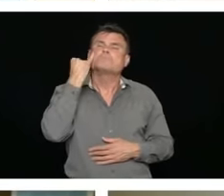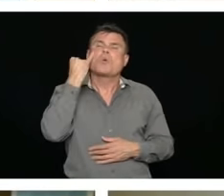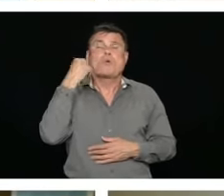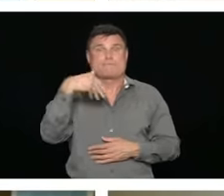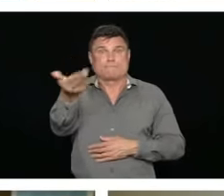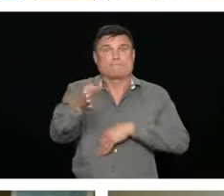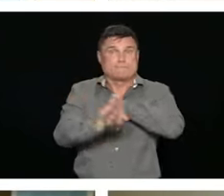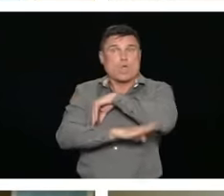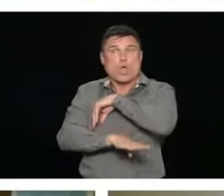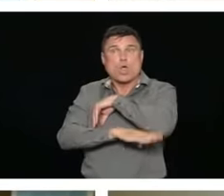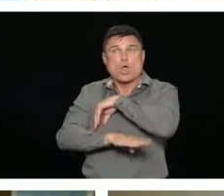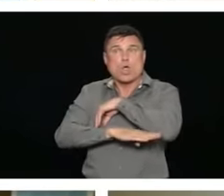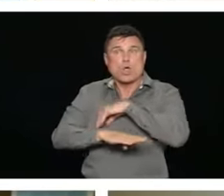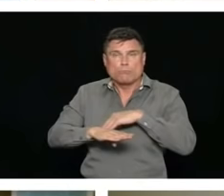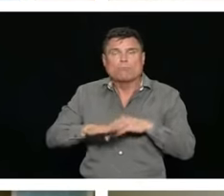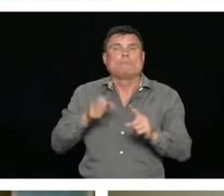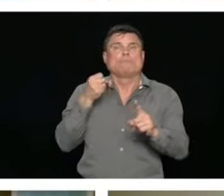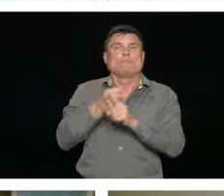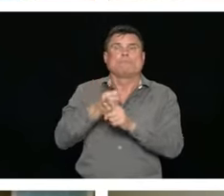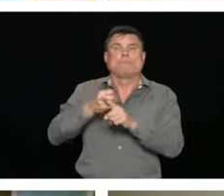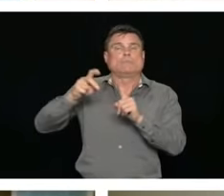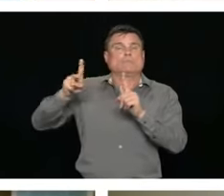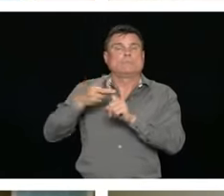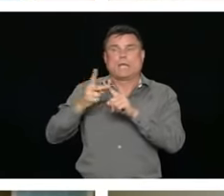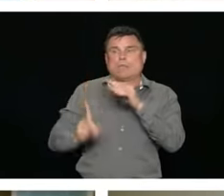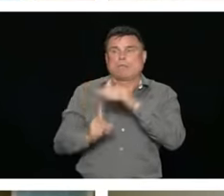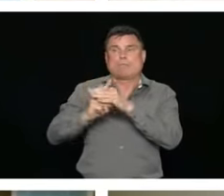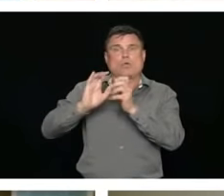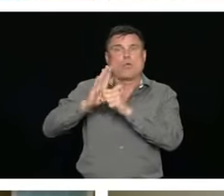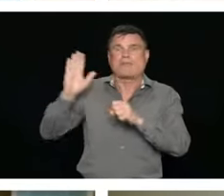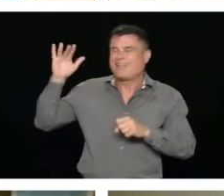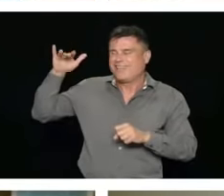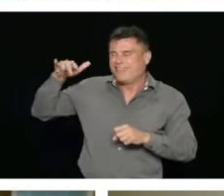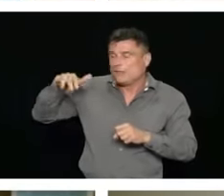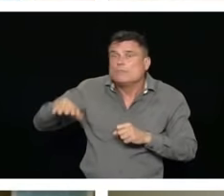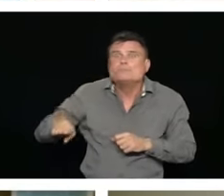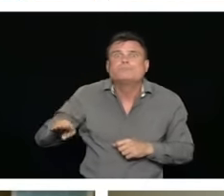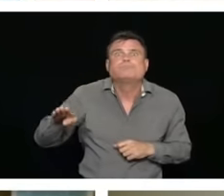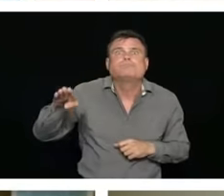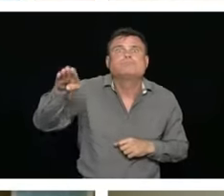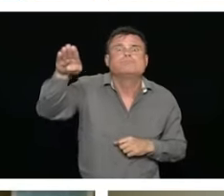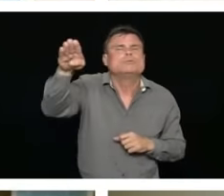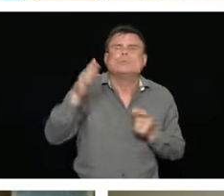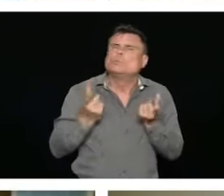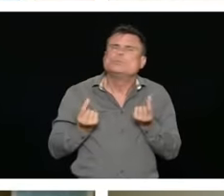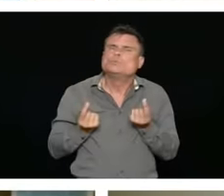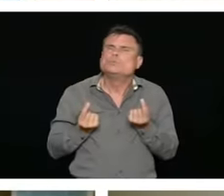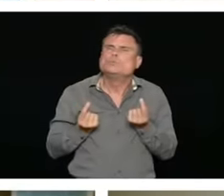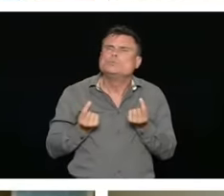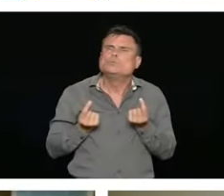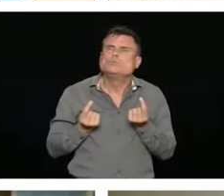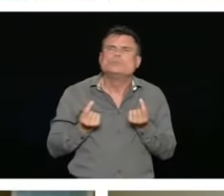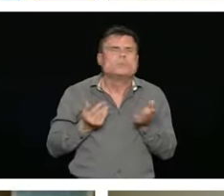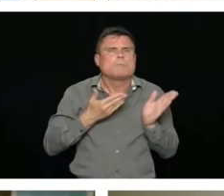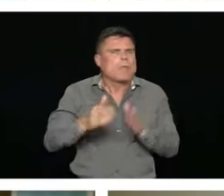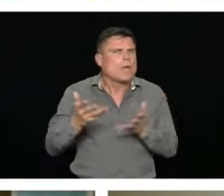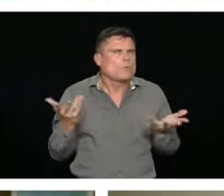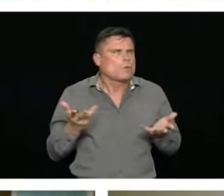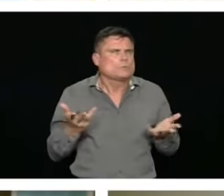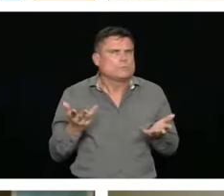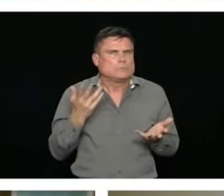I think I want all three of you to answer this, but if we can keep it short, because I'm seeing some good questions pop up on Facebook, and I might want to put a few more in